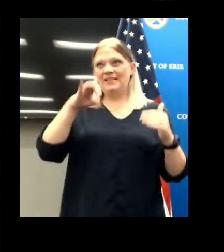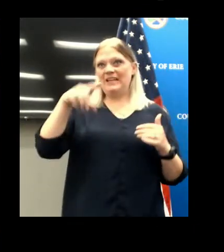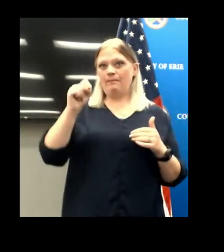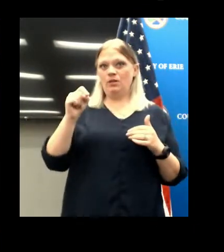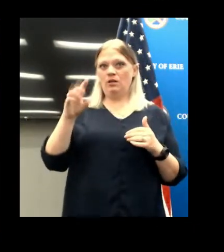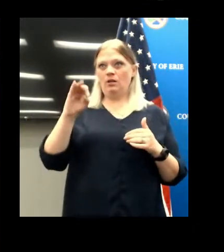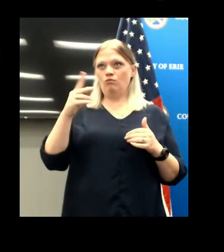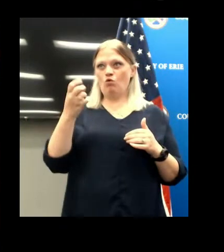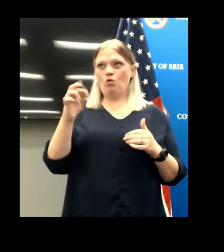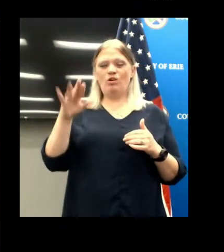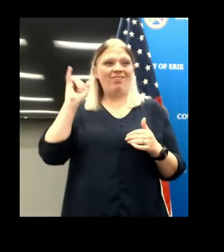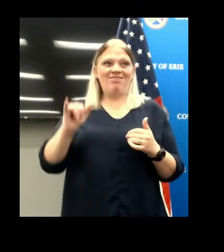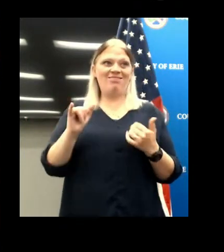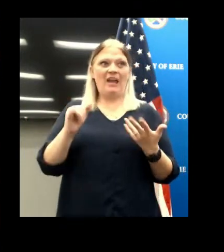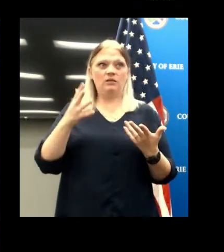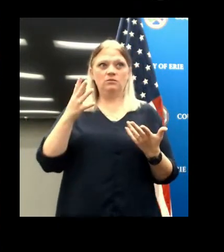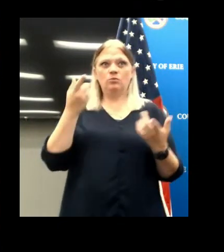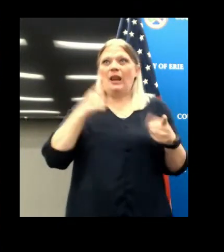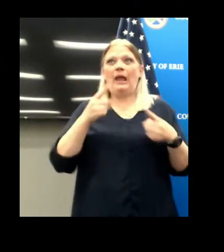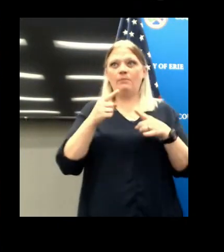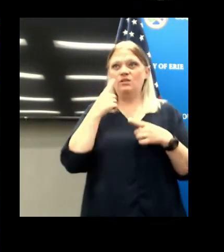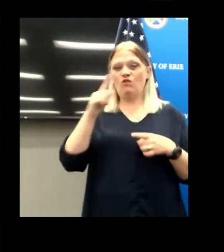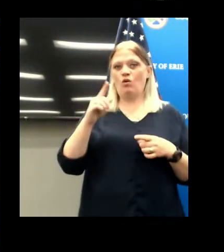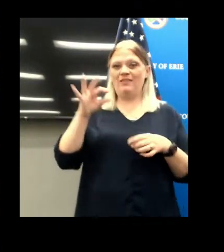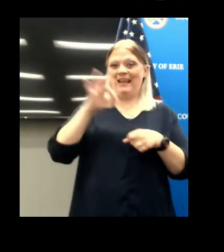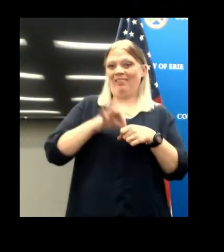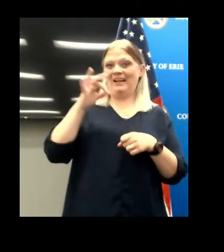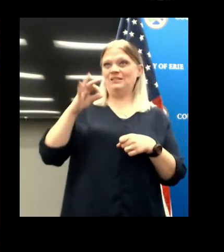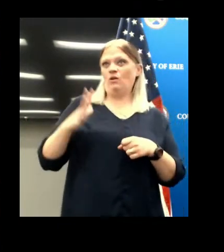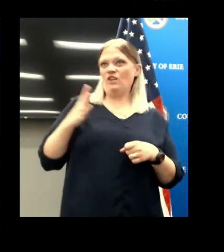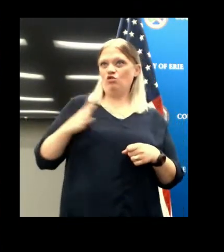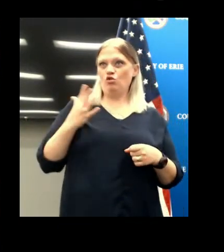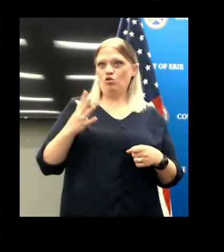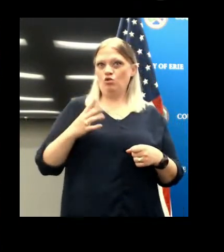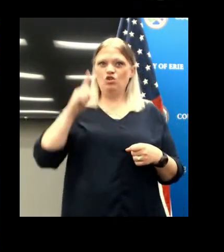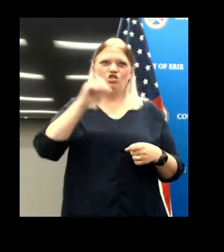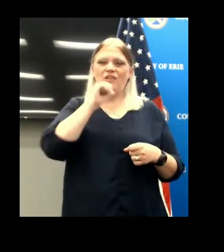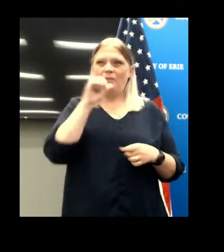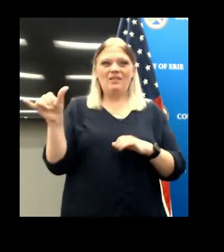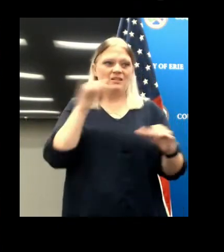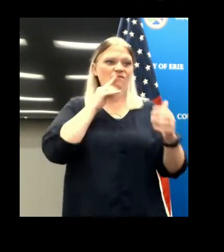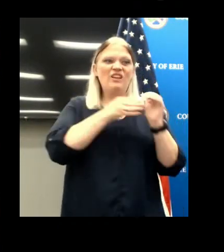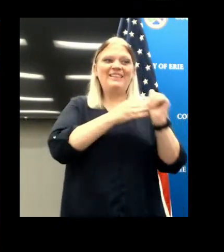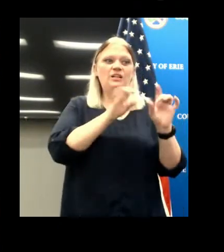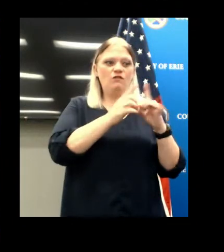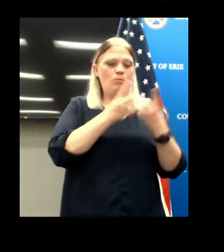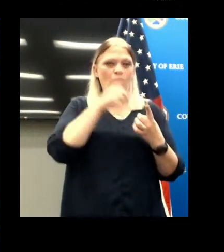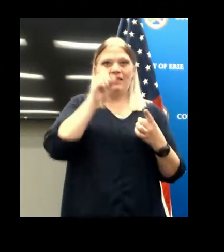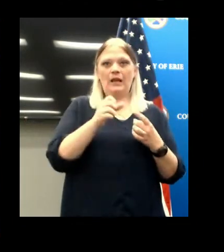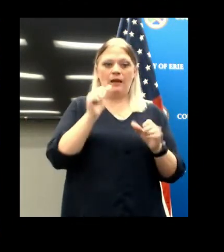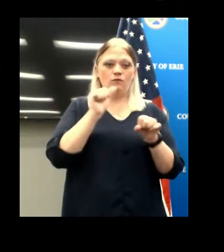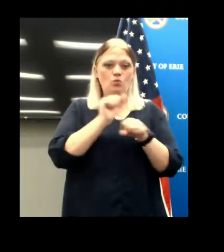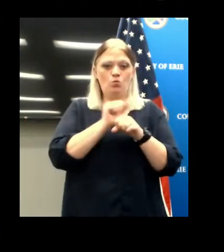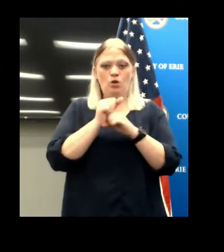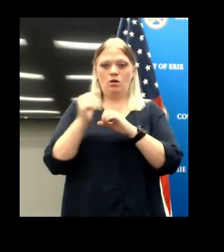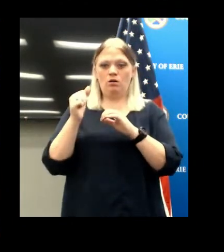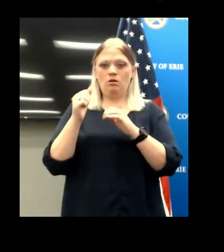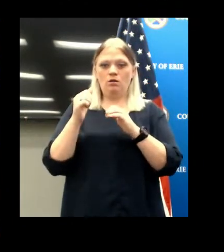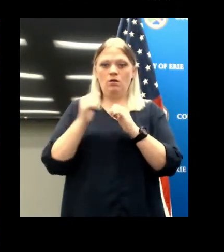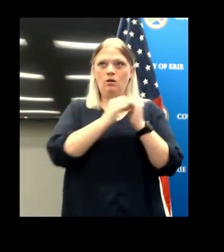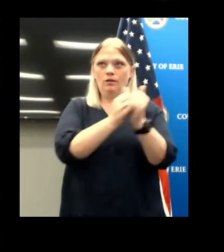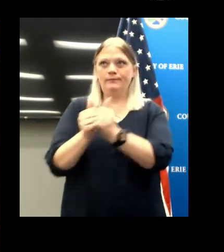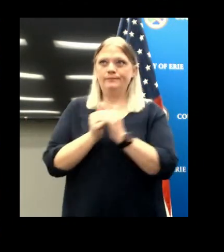elected officials. But it shouldn't necessarily be the same for the leaders of departments who have to work side by side with